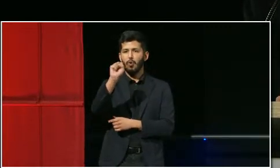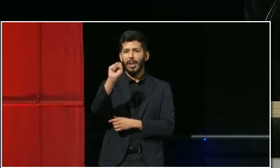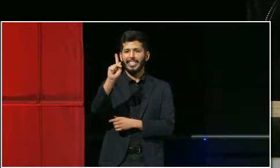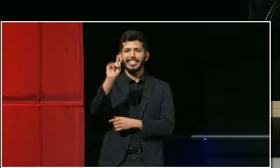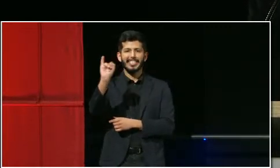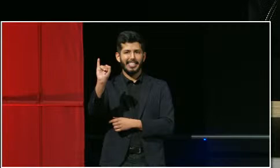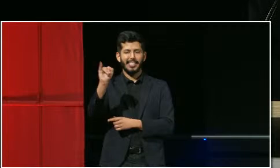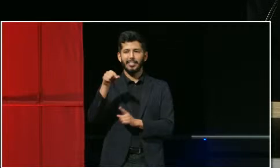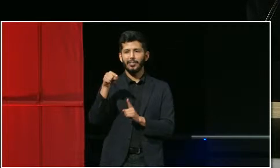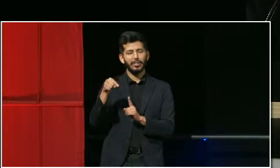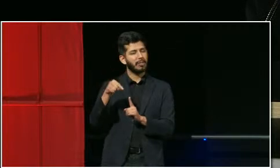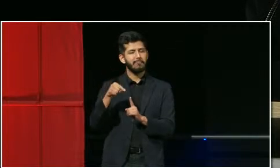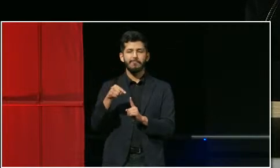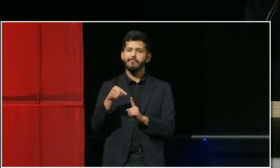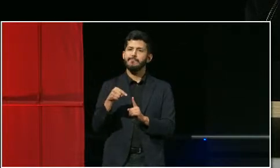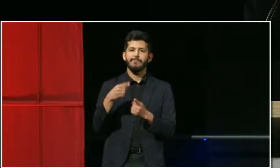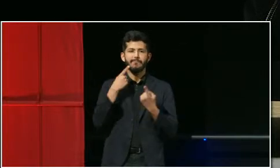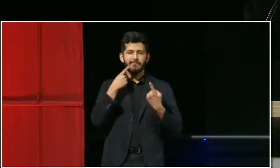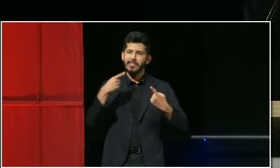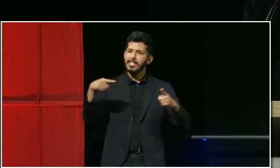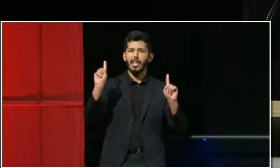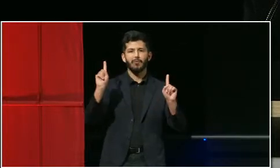is an accomplished filmmaker.